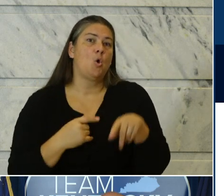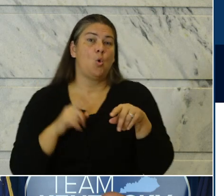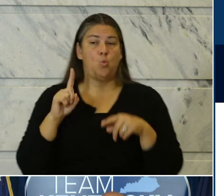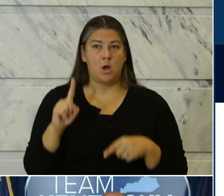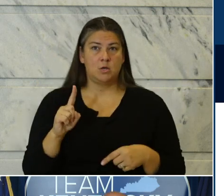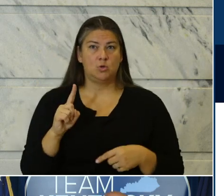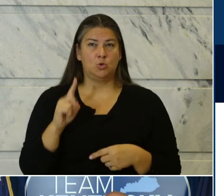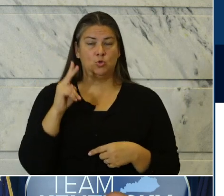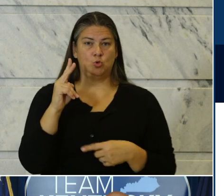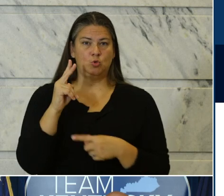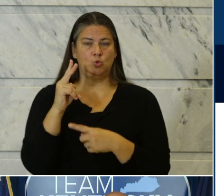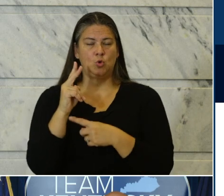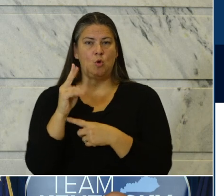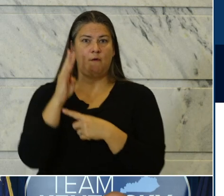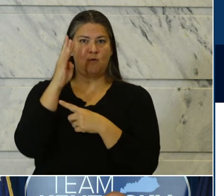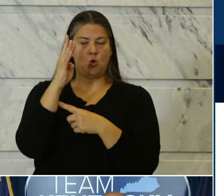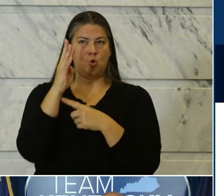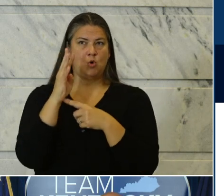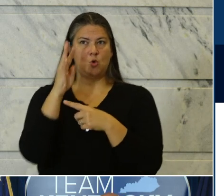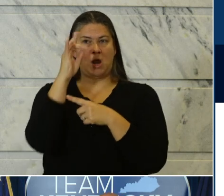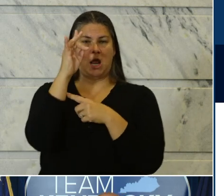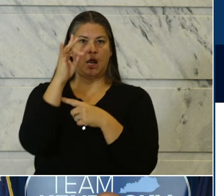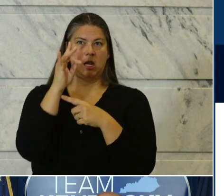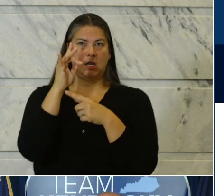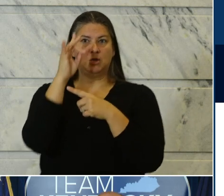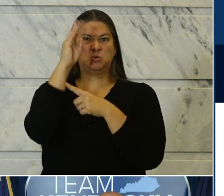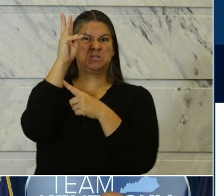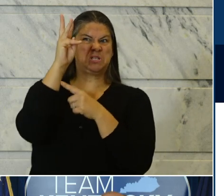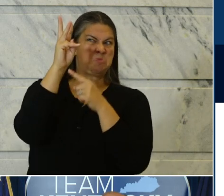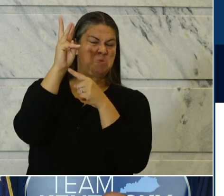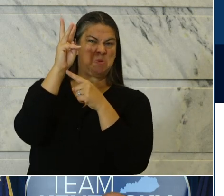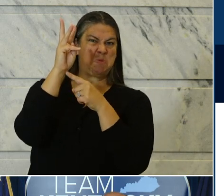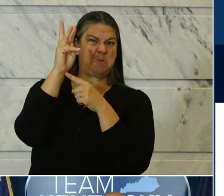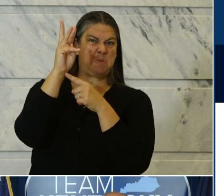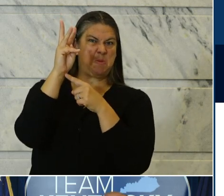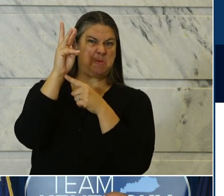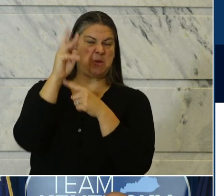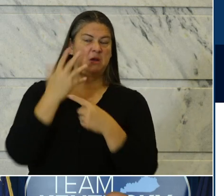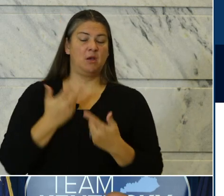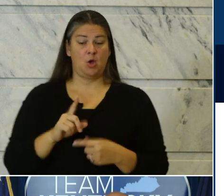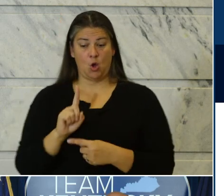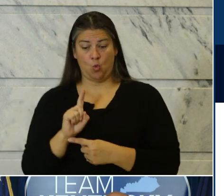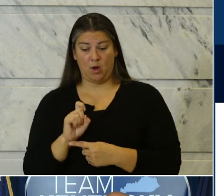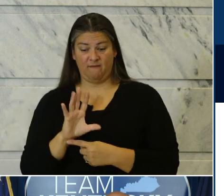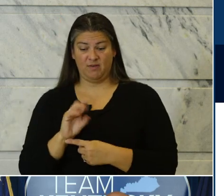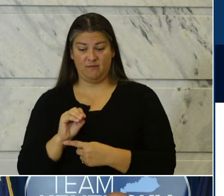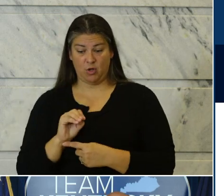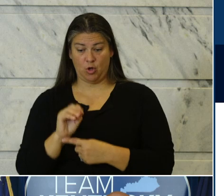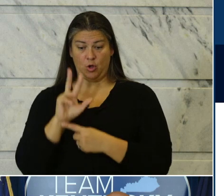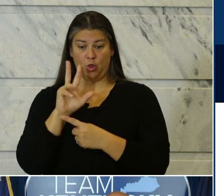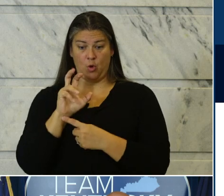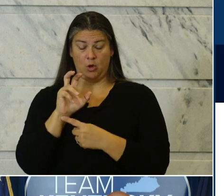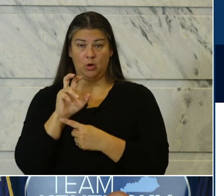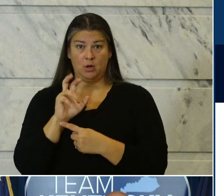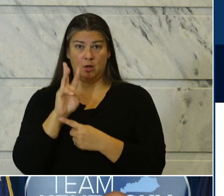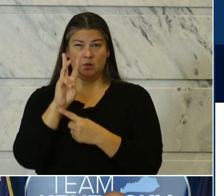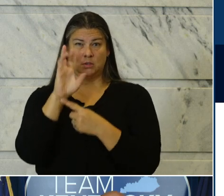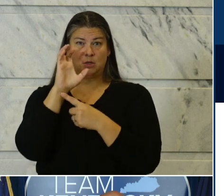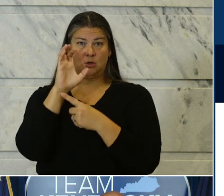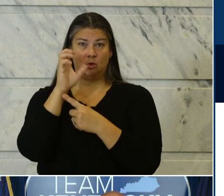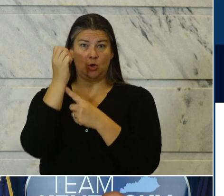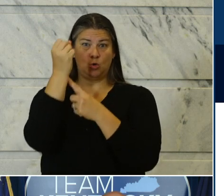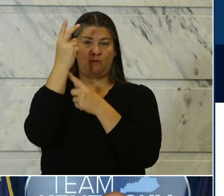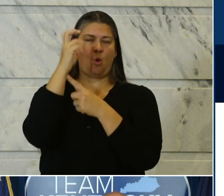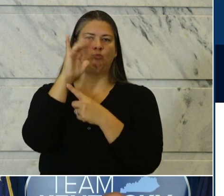8 to 16. Those numbers are still relatively small. Well, you go from 150 to 300 to 600 to 1,200. Those are